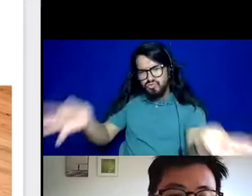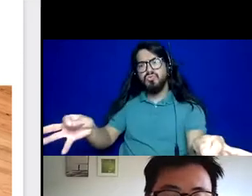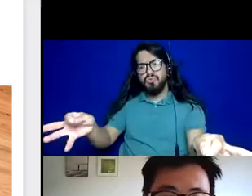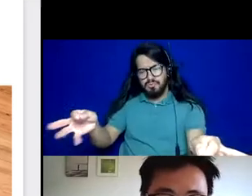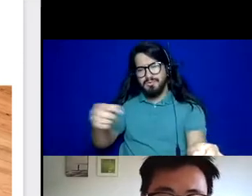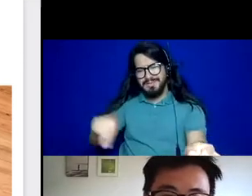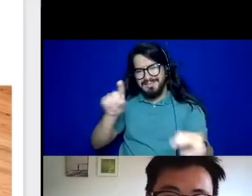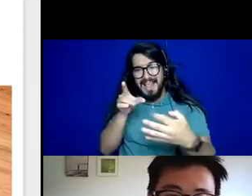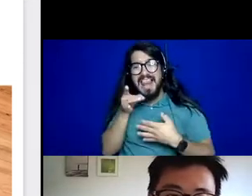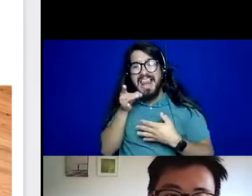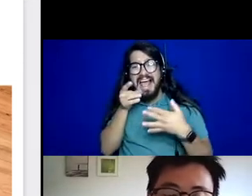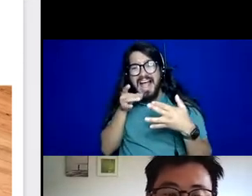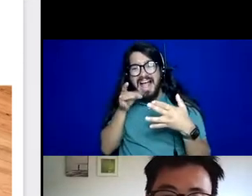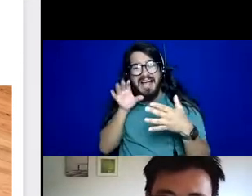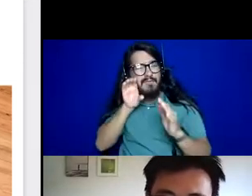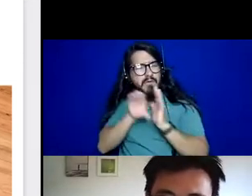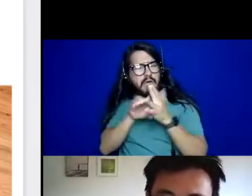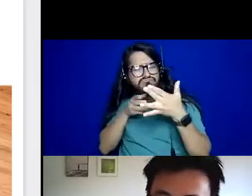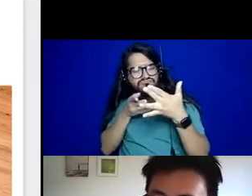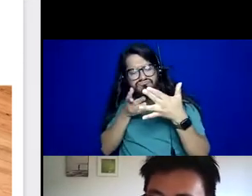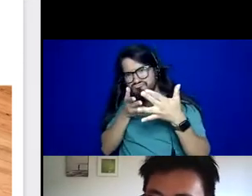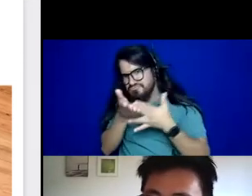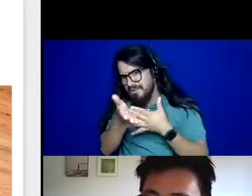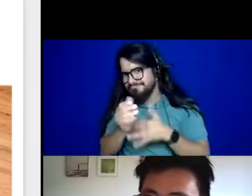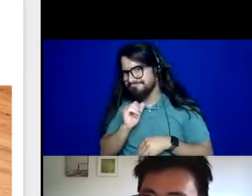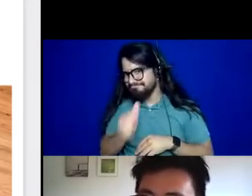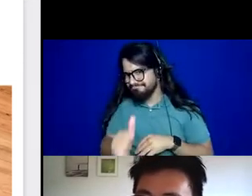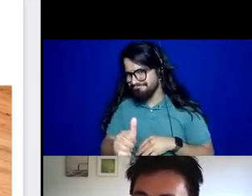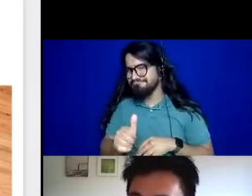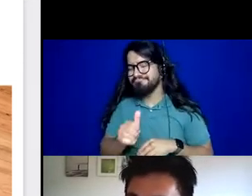light and image is not coming through parts of the design.